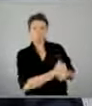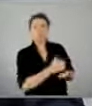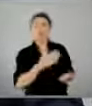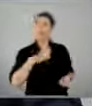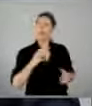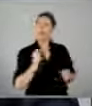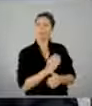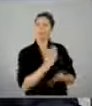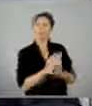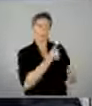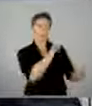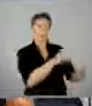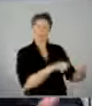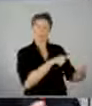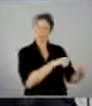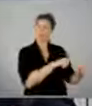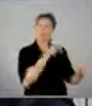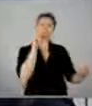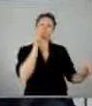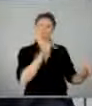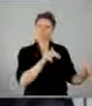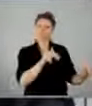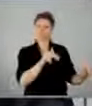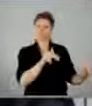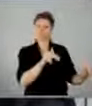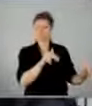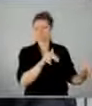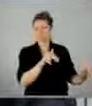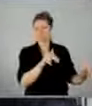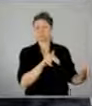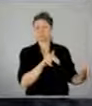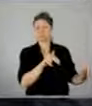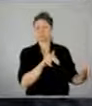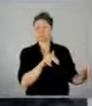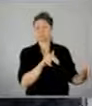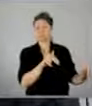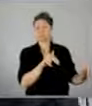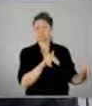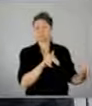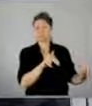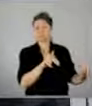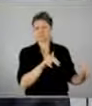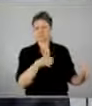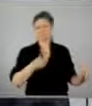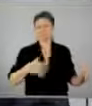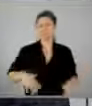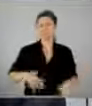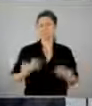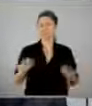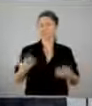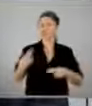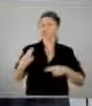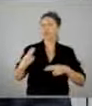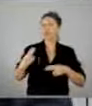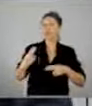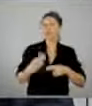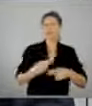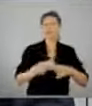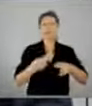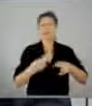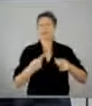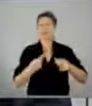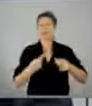the victim in these cases and someone like Brittany in these cases. So I'm not going to rush to or any knee-jerk reaction here.